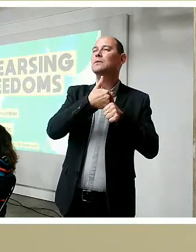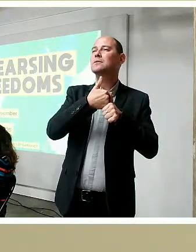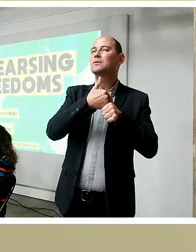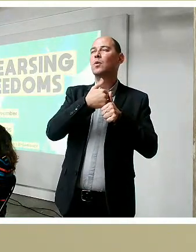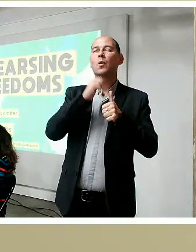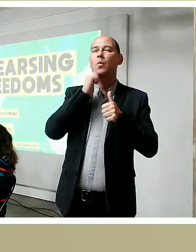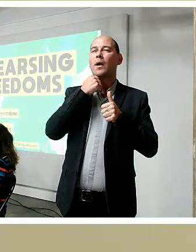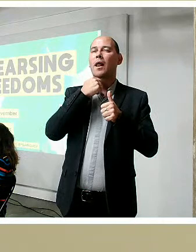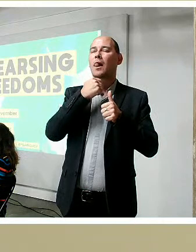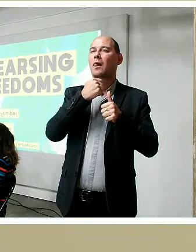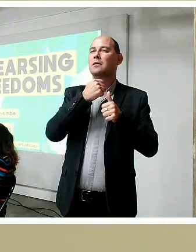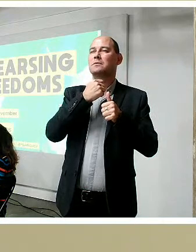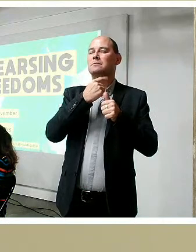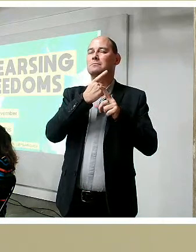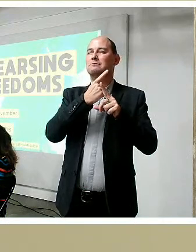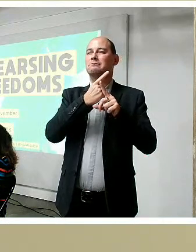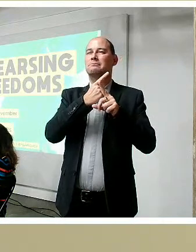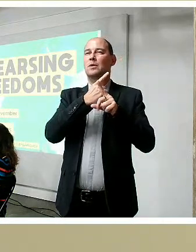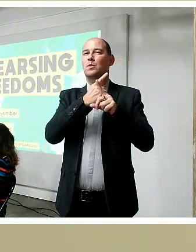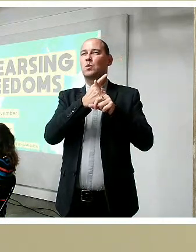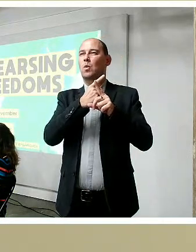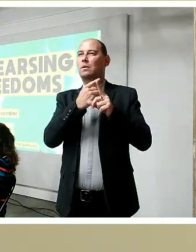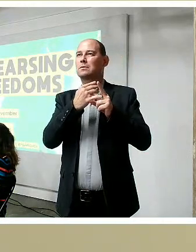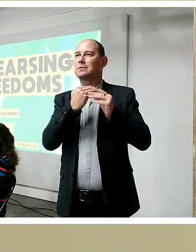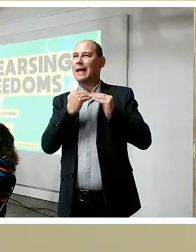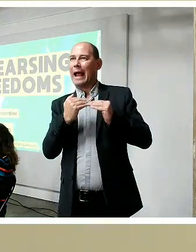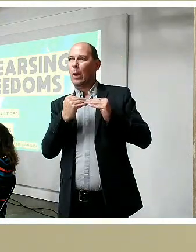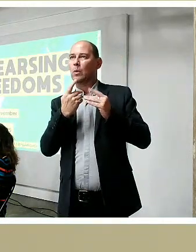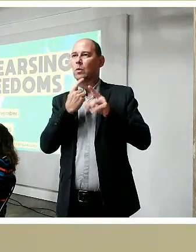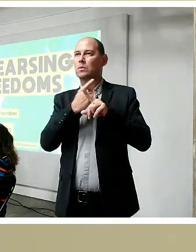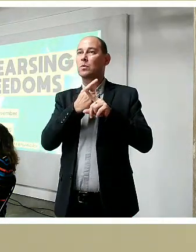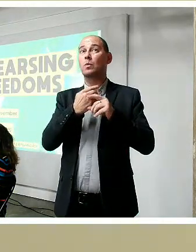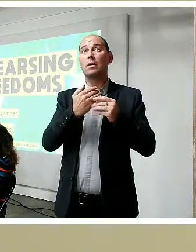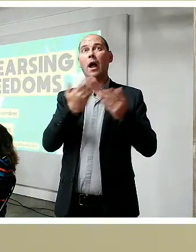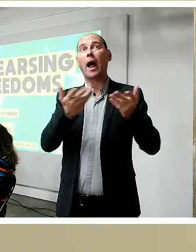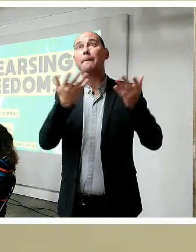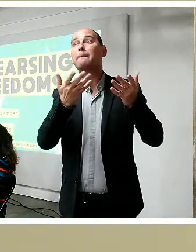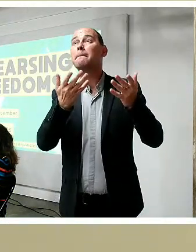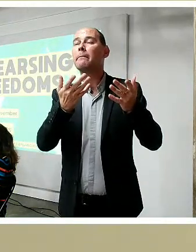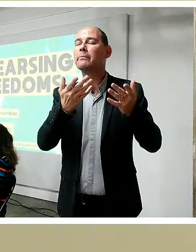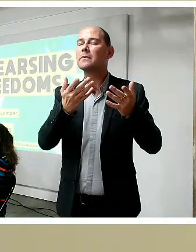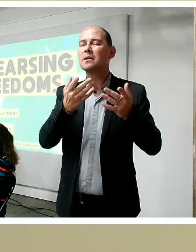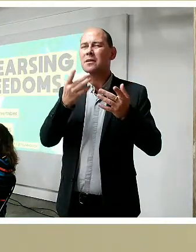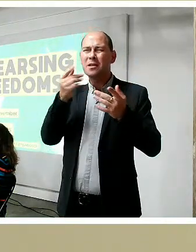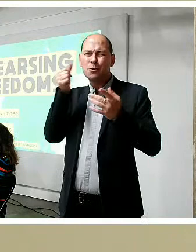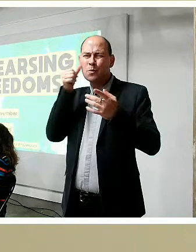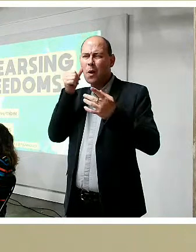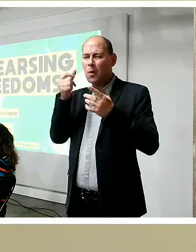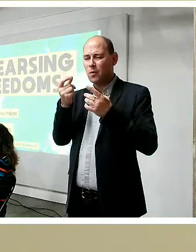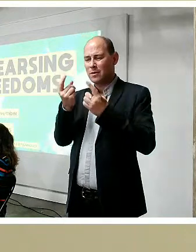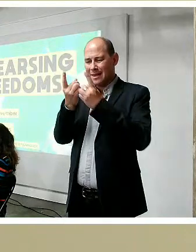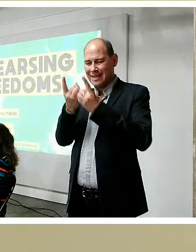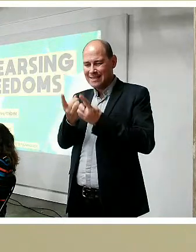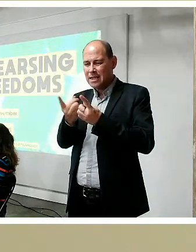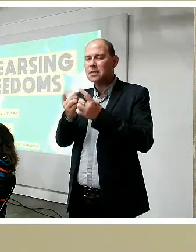up, whatever you need in that moment, to remind you that these things are structural, and that